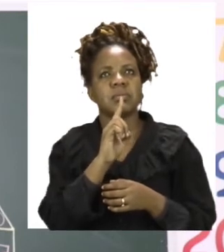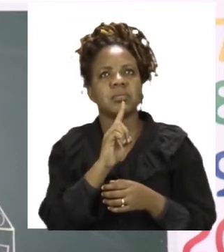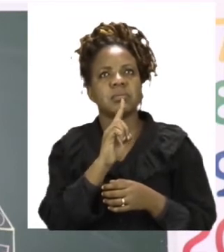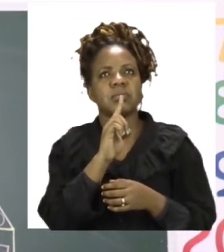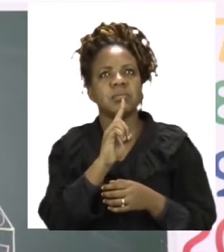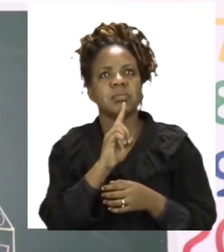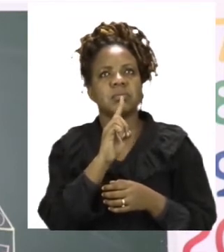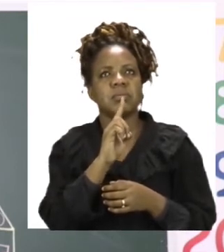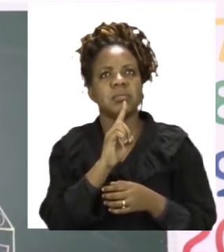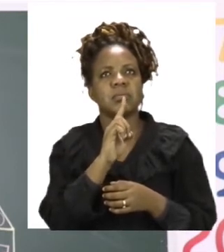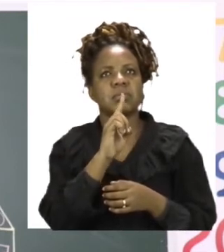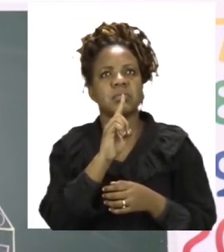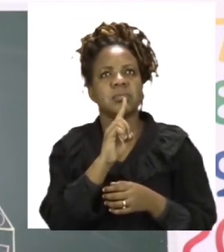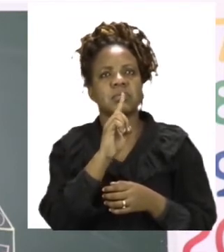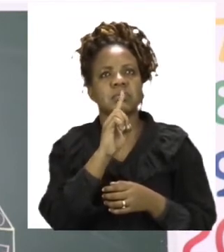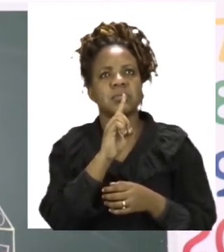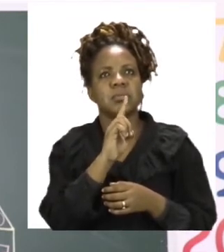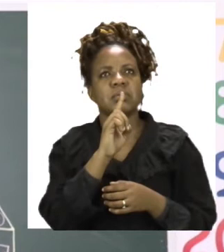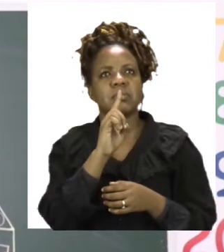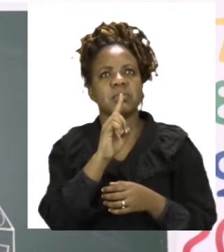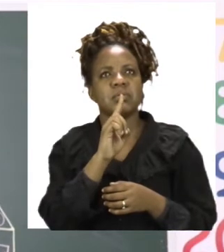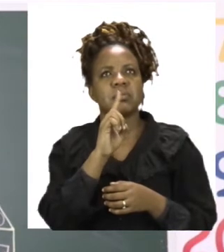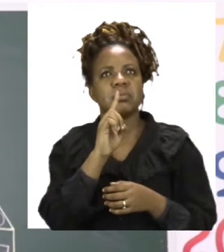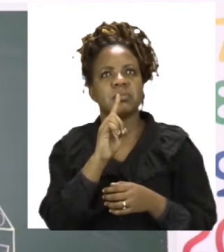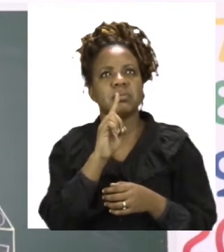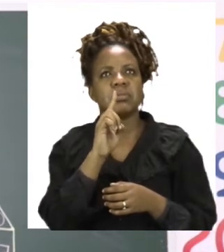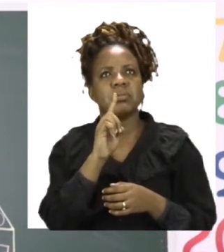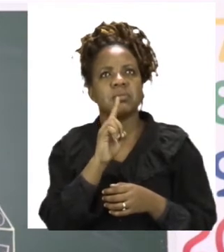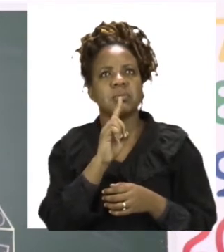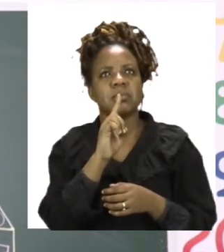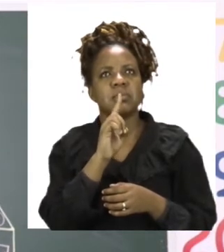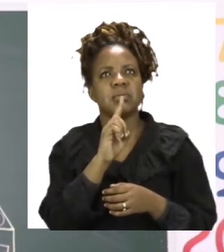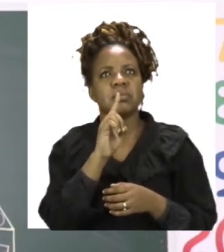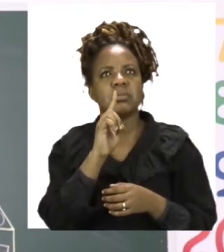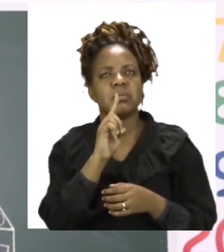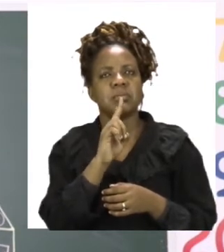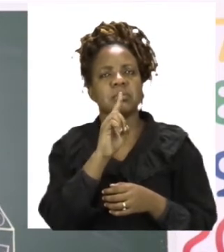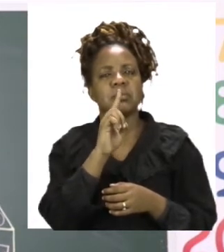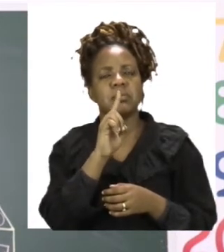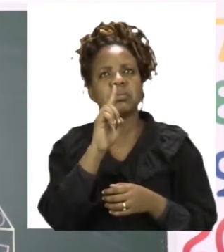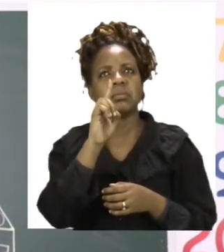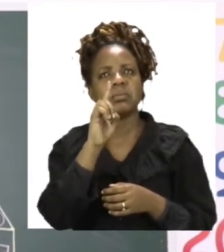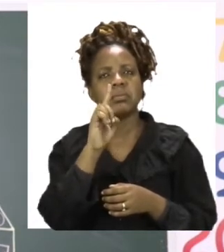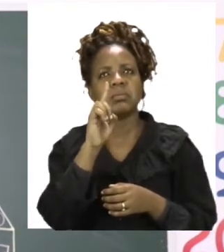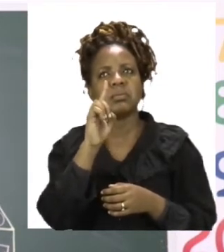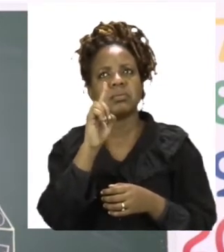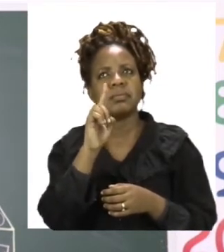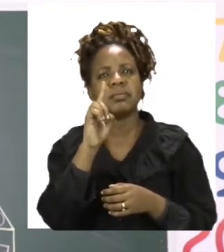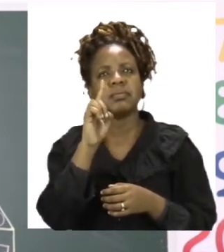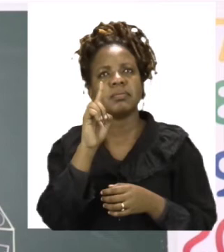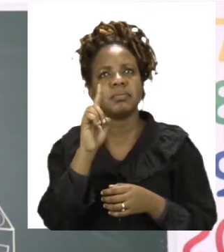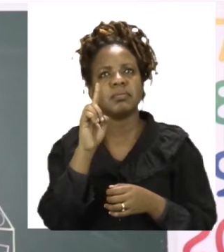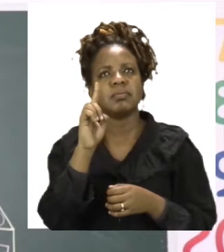36, 37, 38, 39, 40, 41,